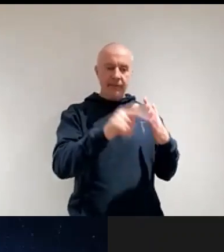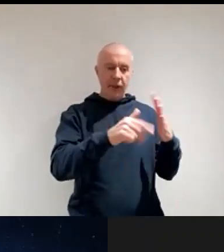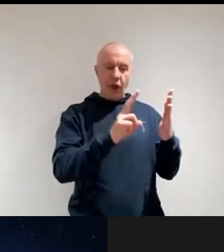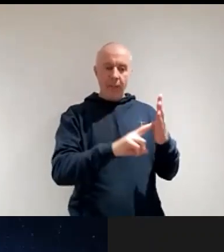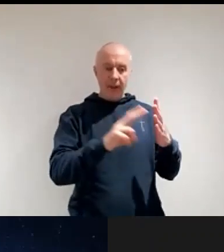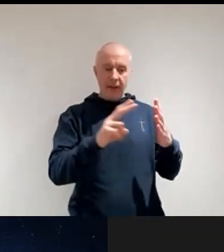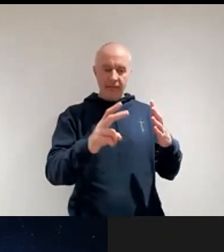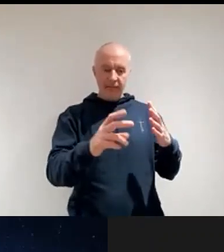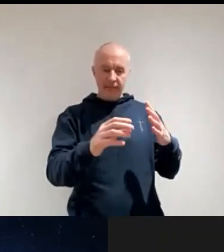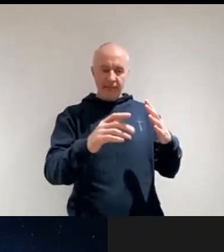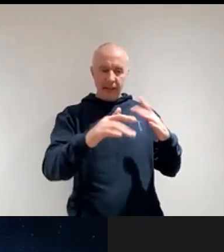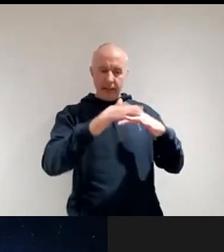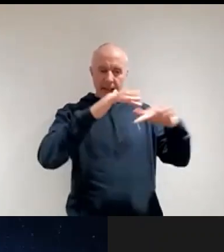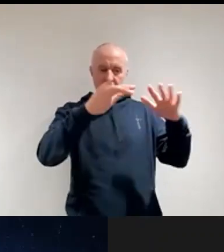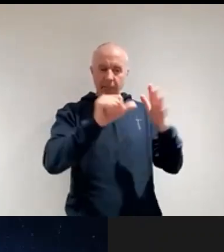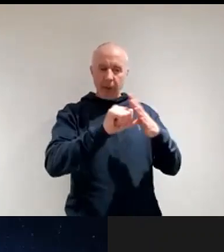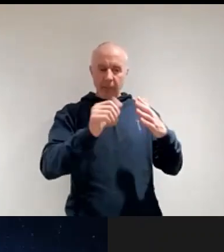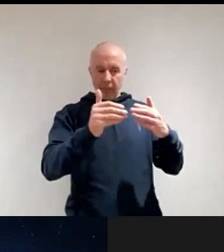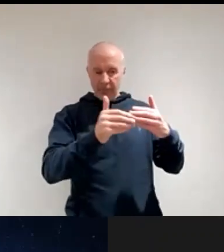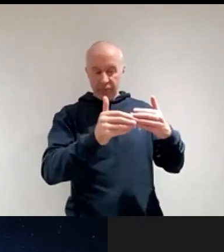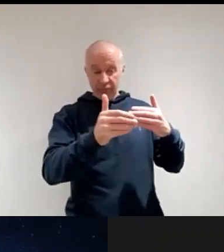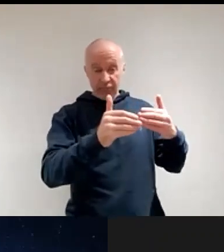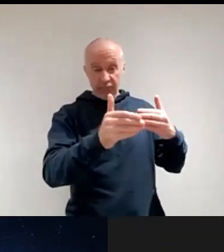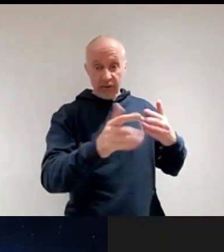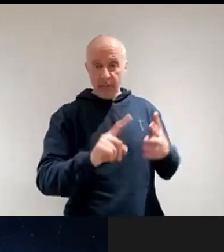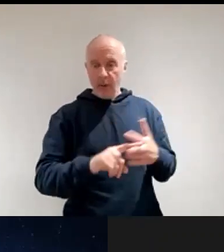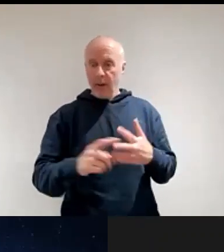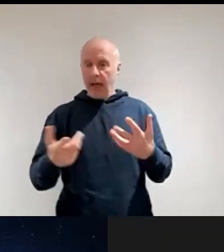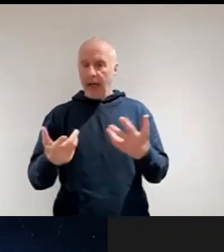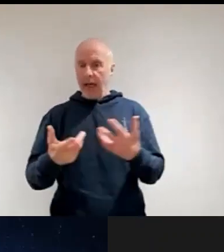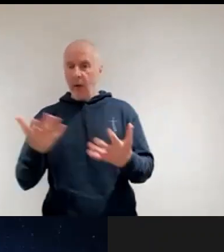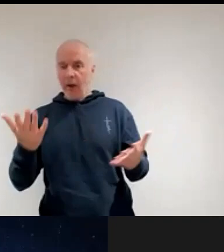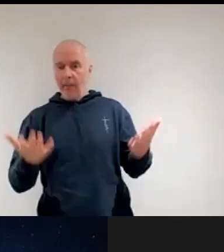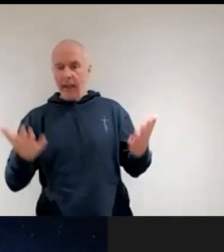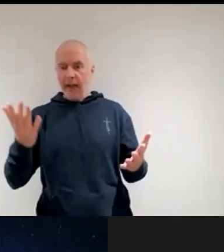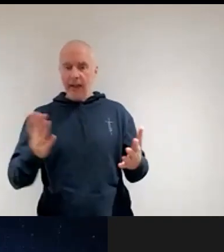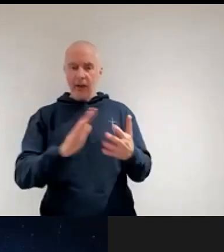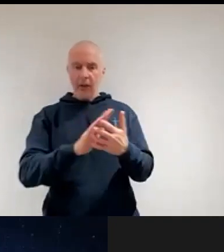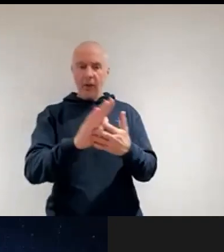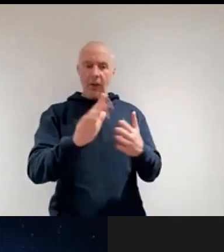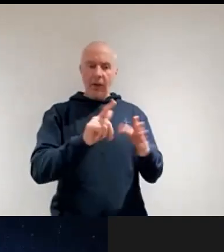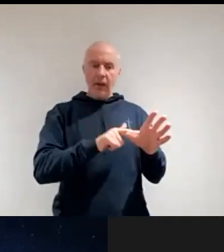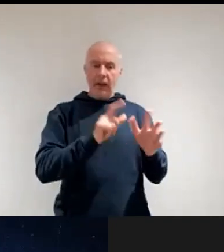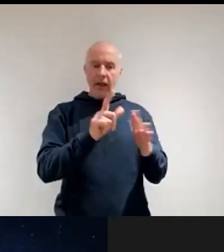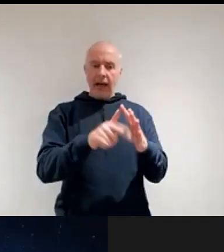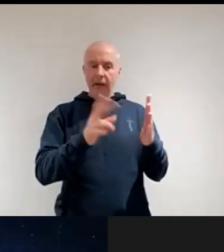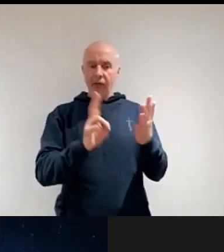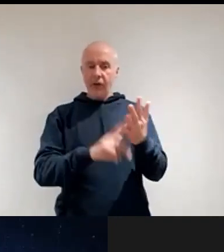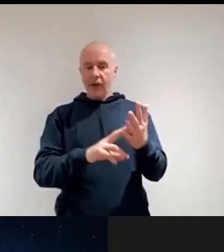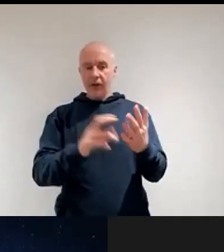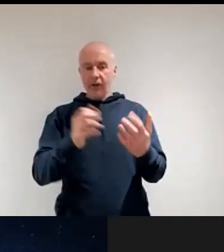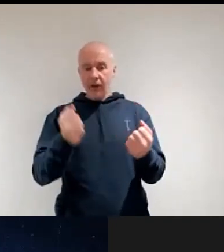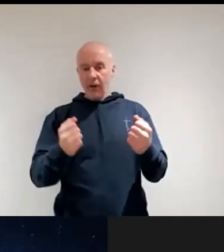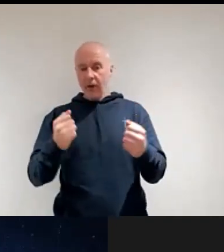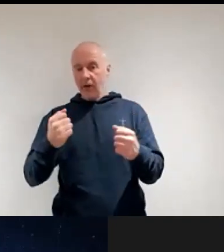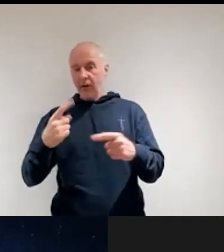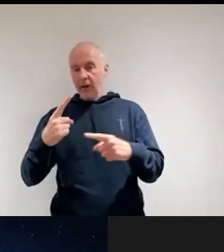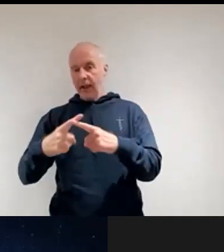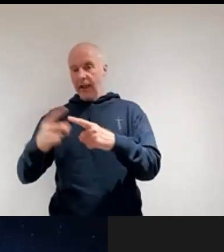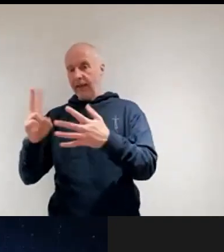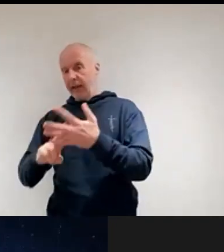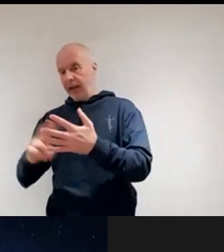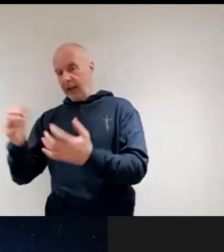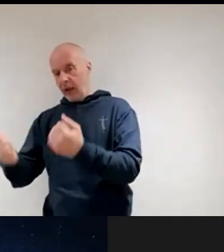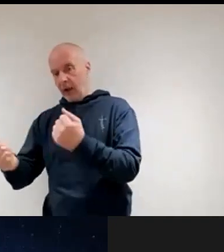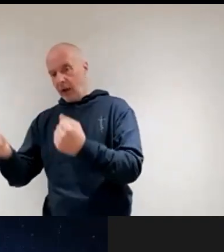his final question is, how does that compare to, say, hydrogen cars? So do you think that EV vehicles are going to be